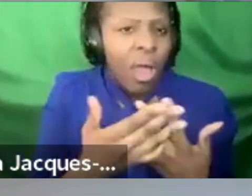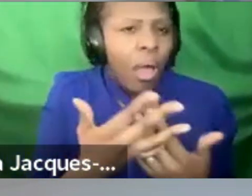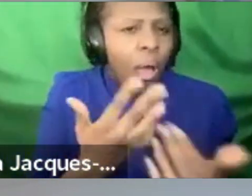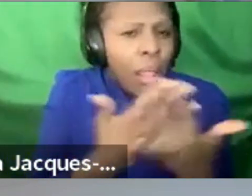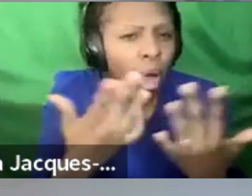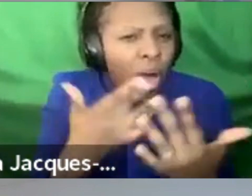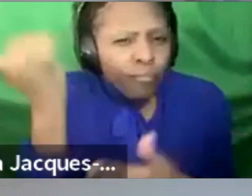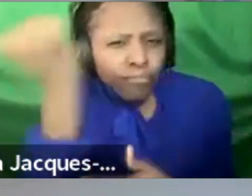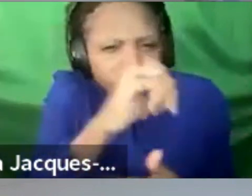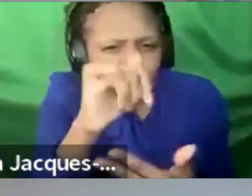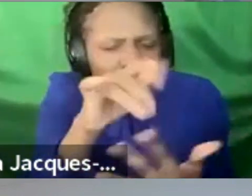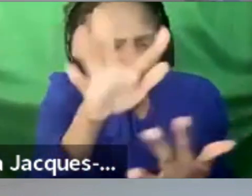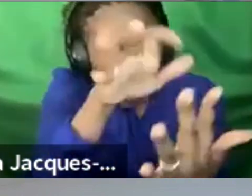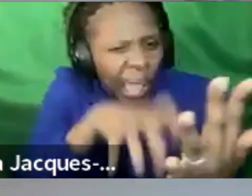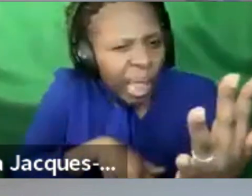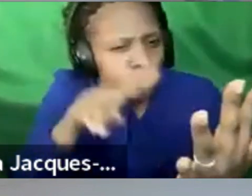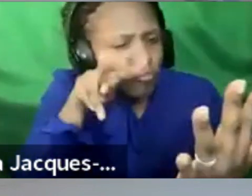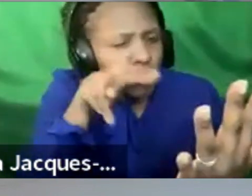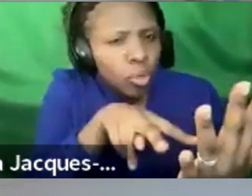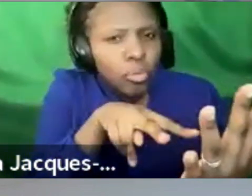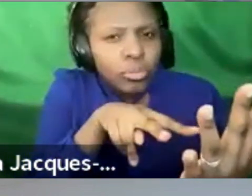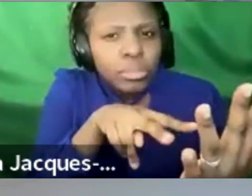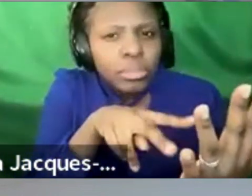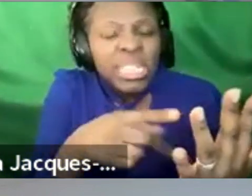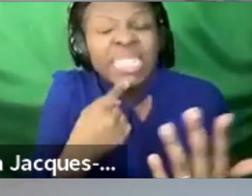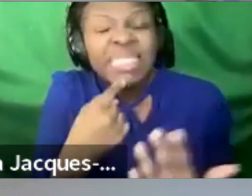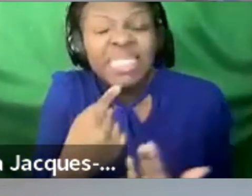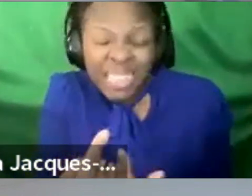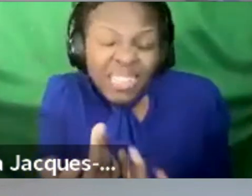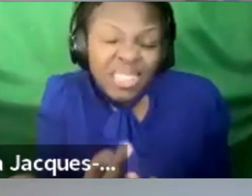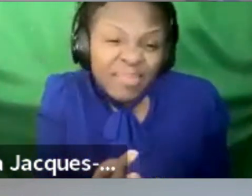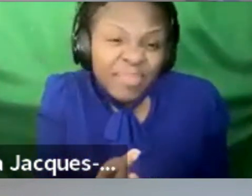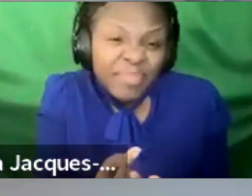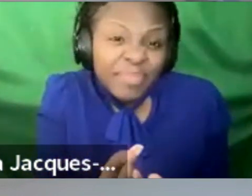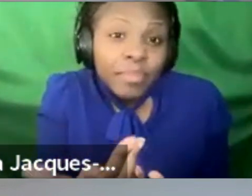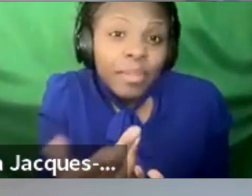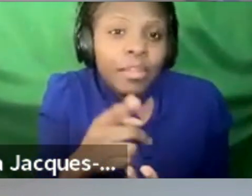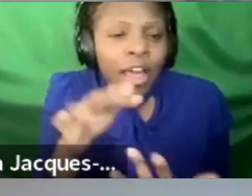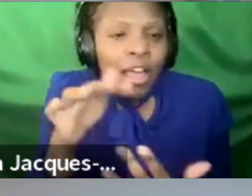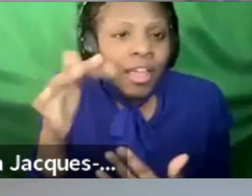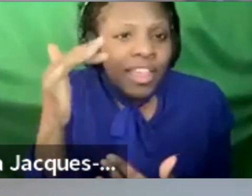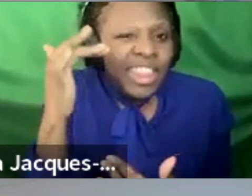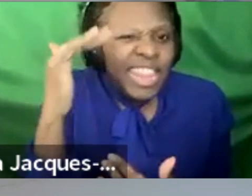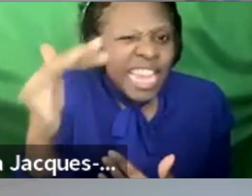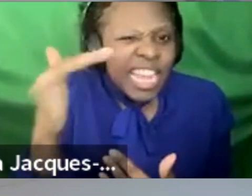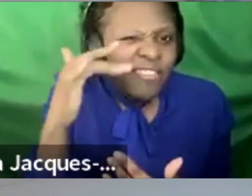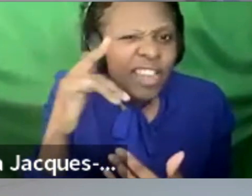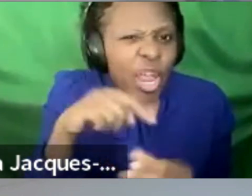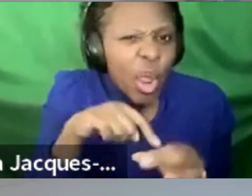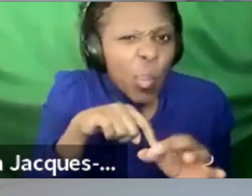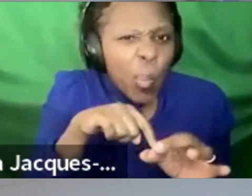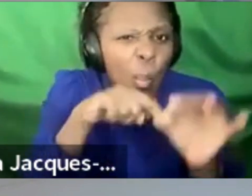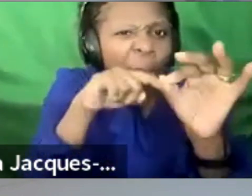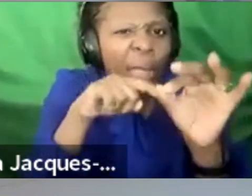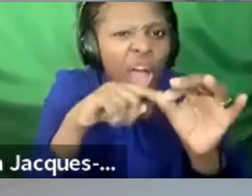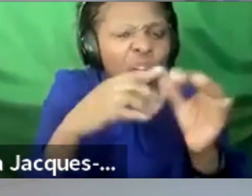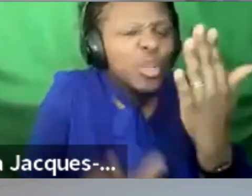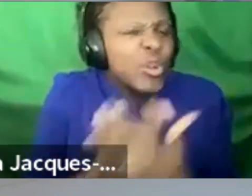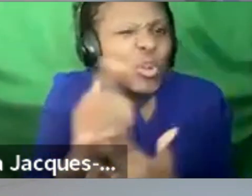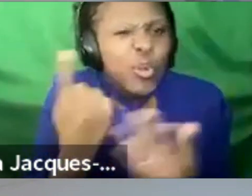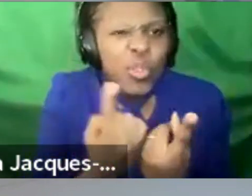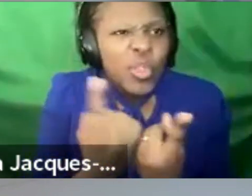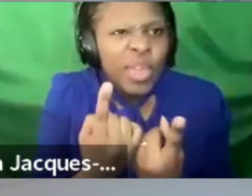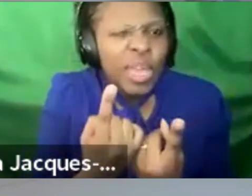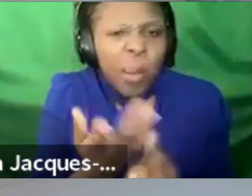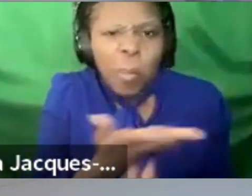looked at around this subject. Basically, you know, there's the whole theory that queerness is a new thing, that there was no such word